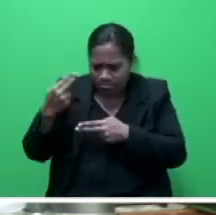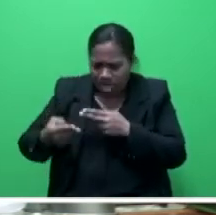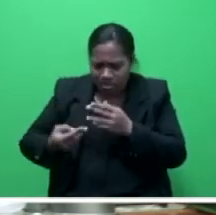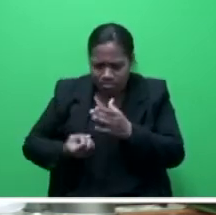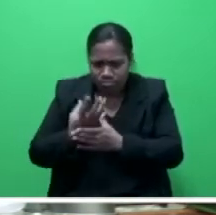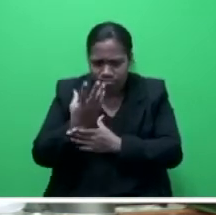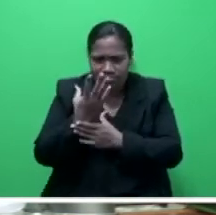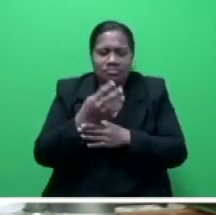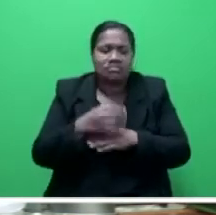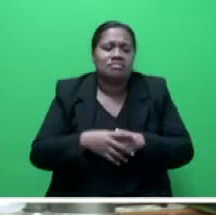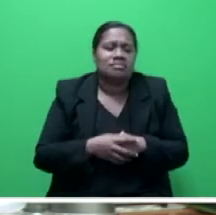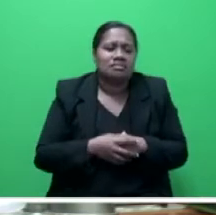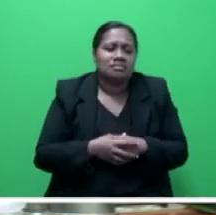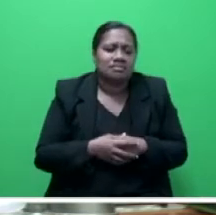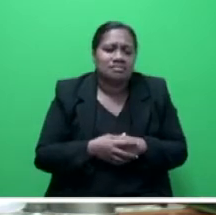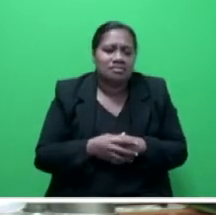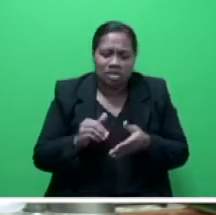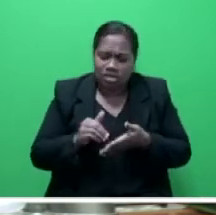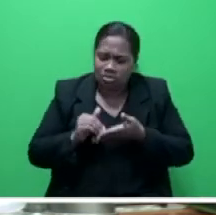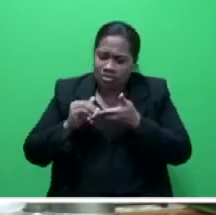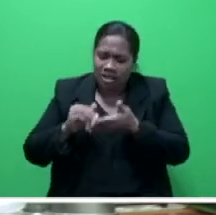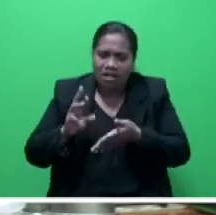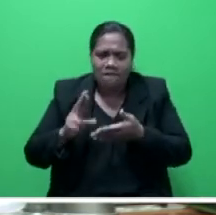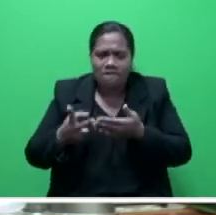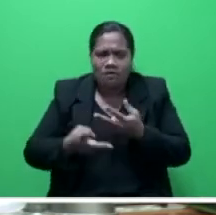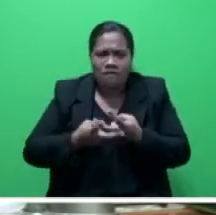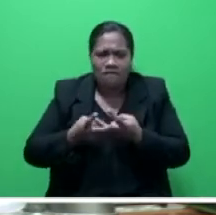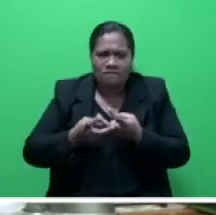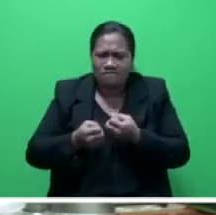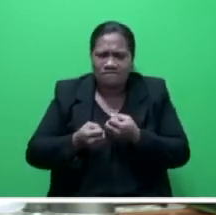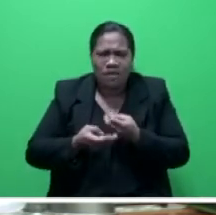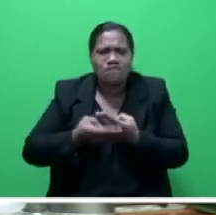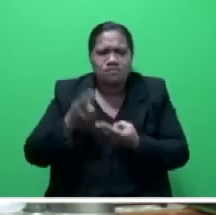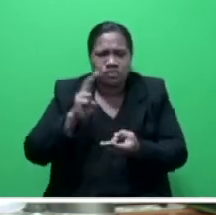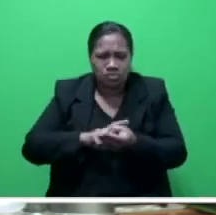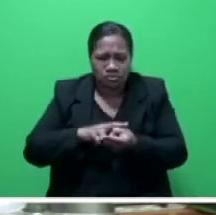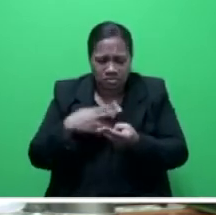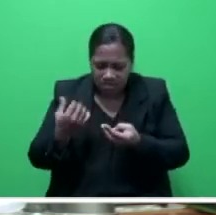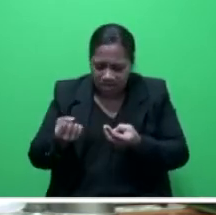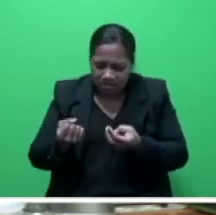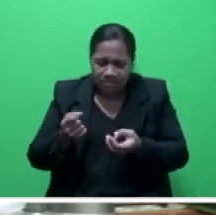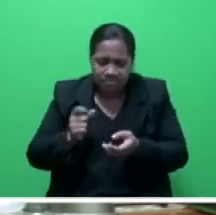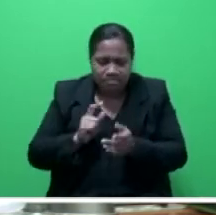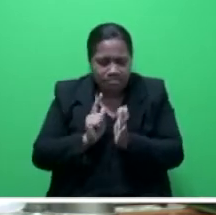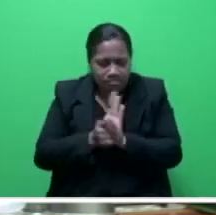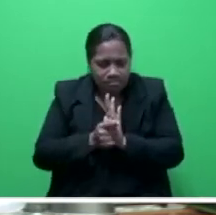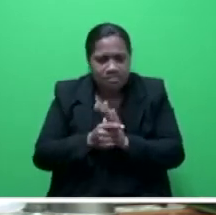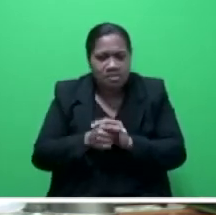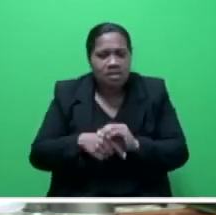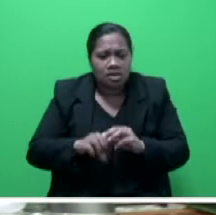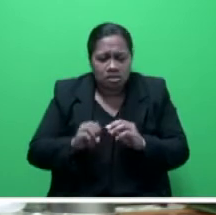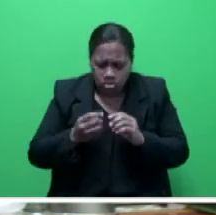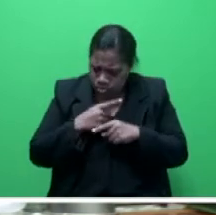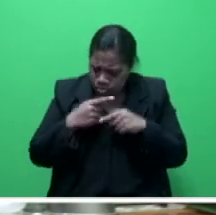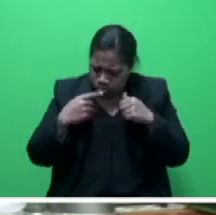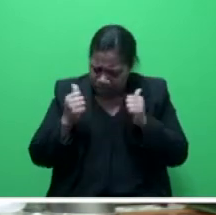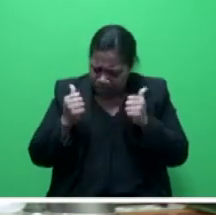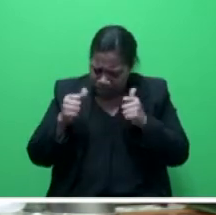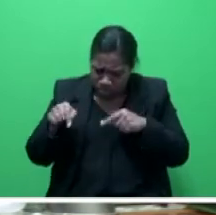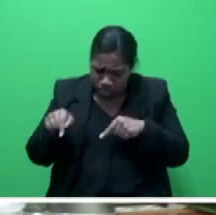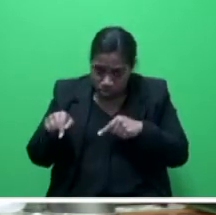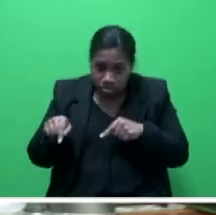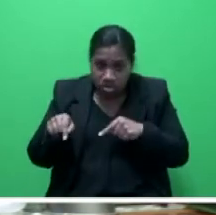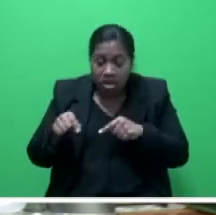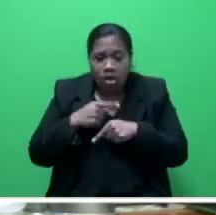fruit formation. Mr. Speaker, I'm quite honored to say that we have completed the first stage where we